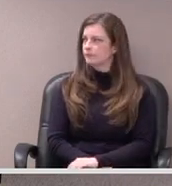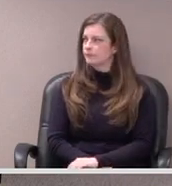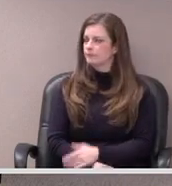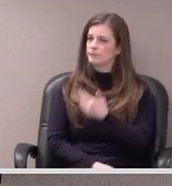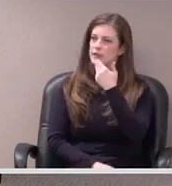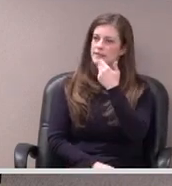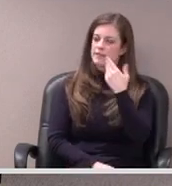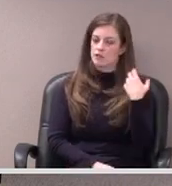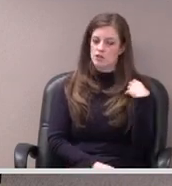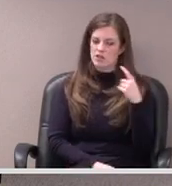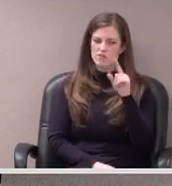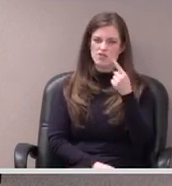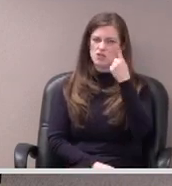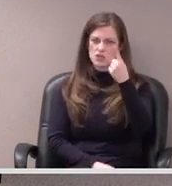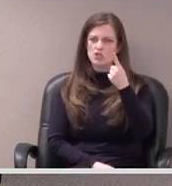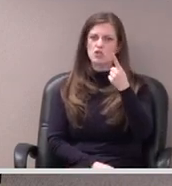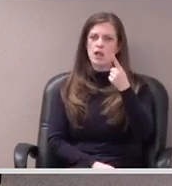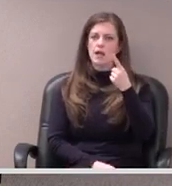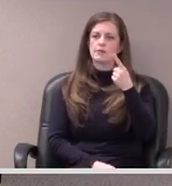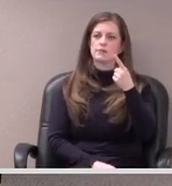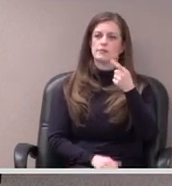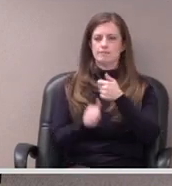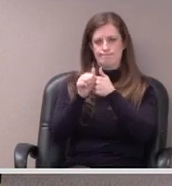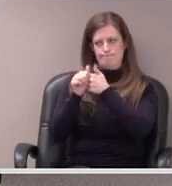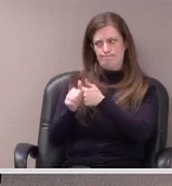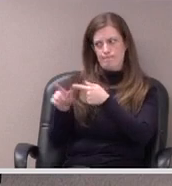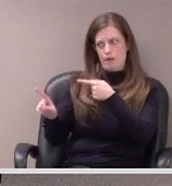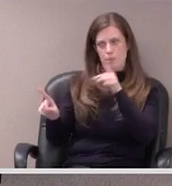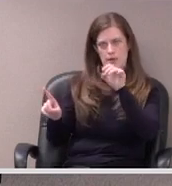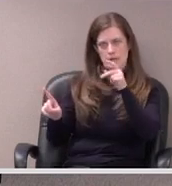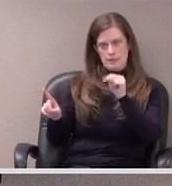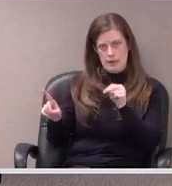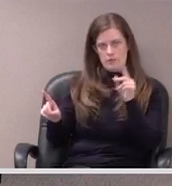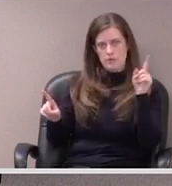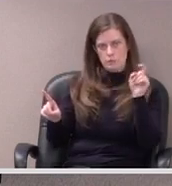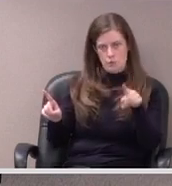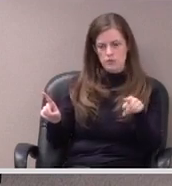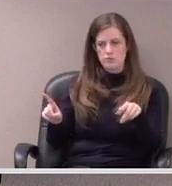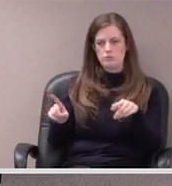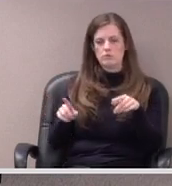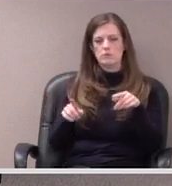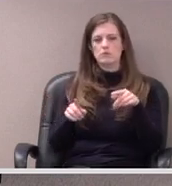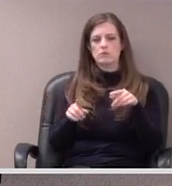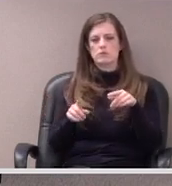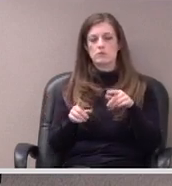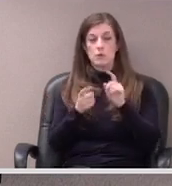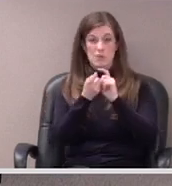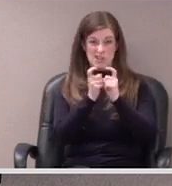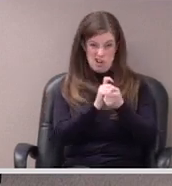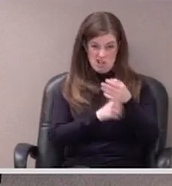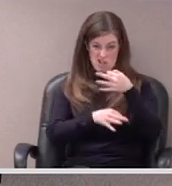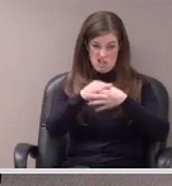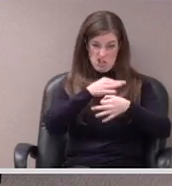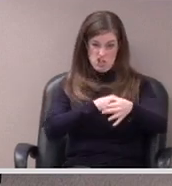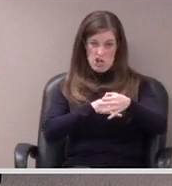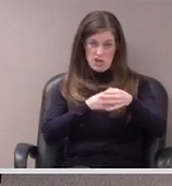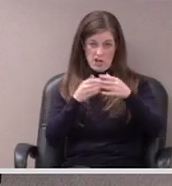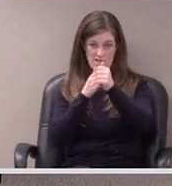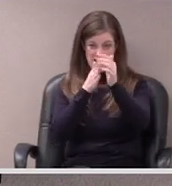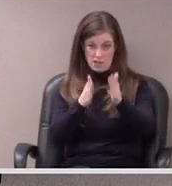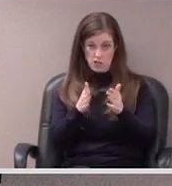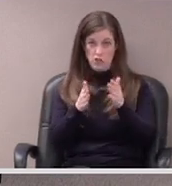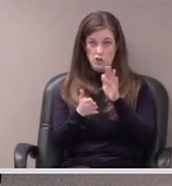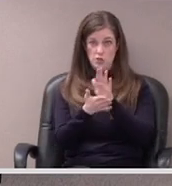Thank you, Chair. Just to piggyback a little bit off Ms. Duncan's question, when there is a change in leadership at